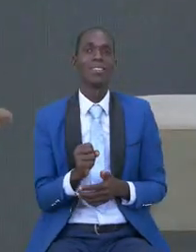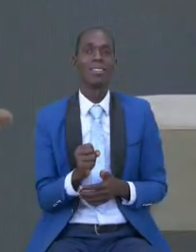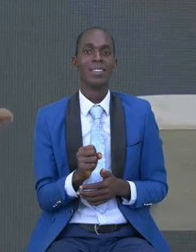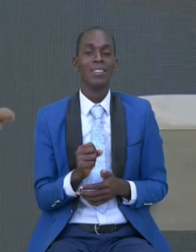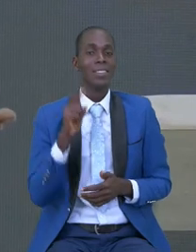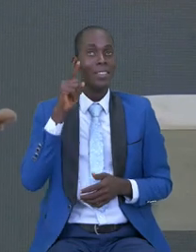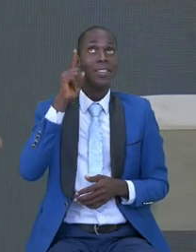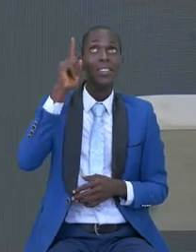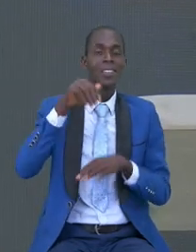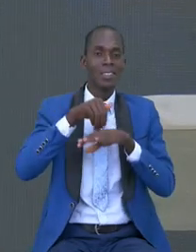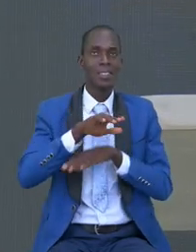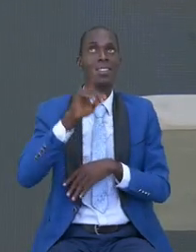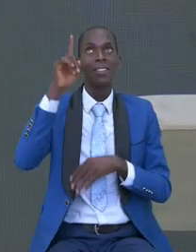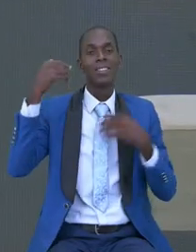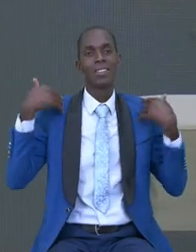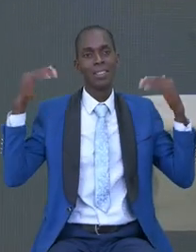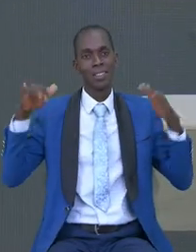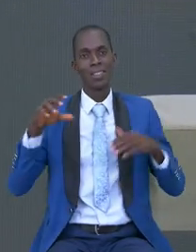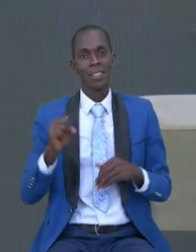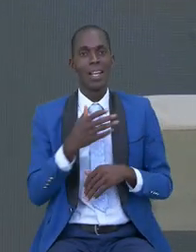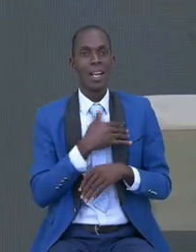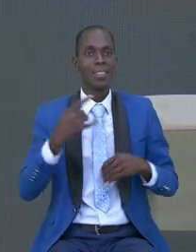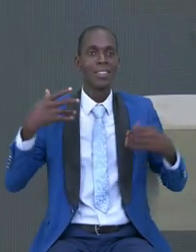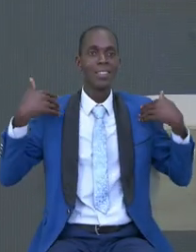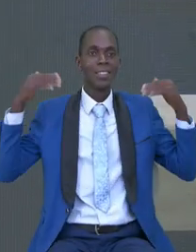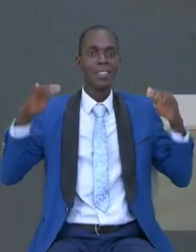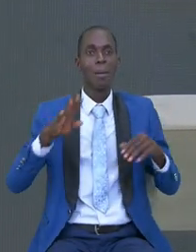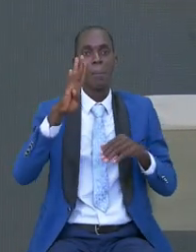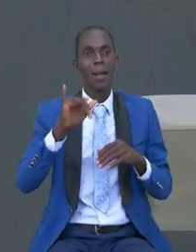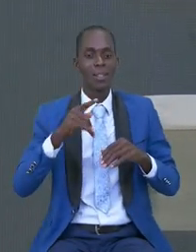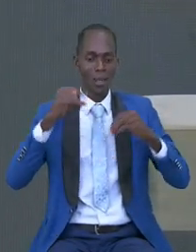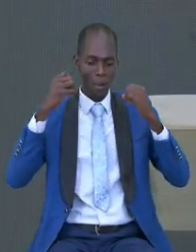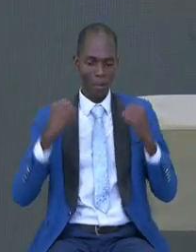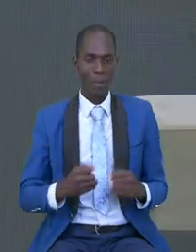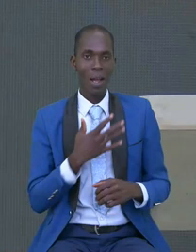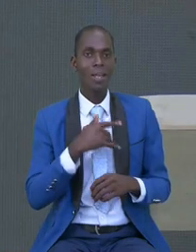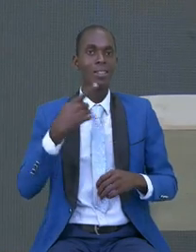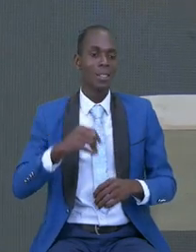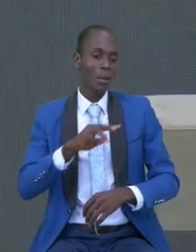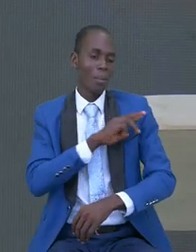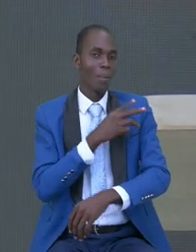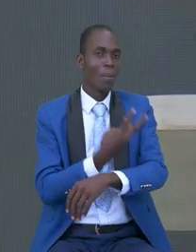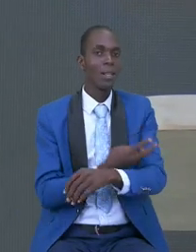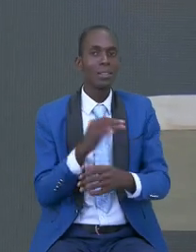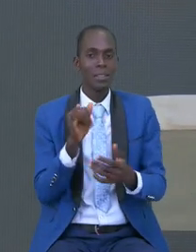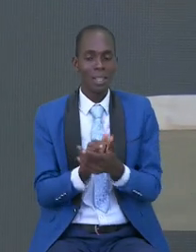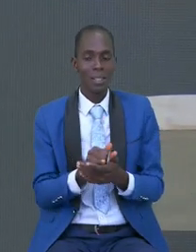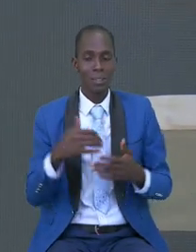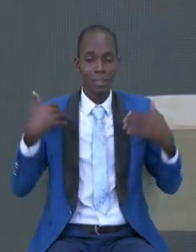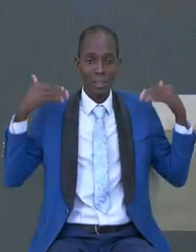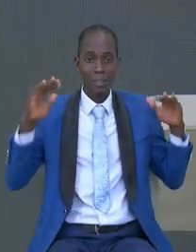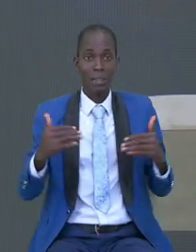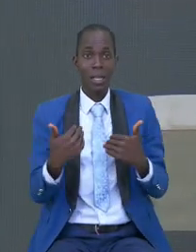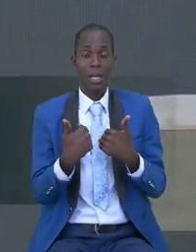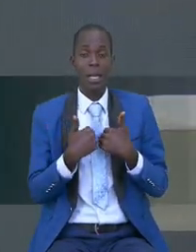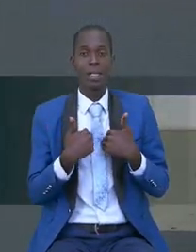his angel, and the angel, by the power and the might that those angels have,